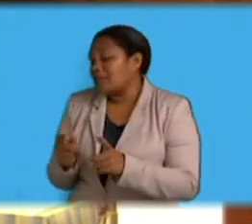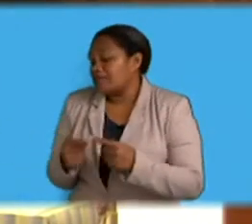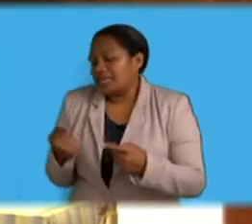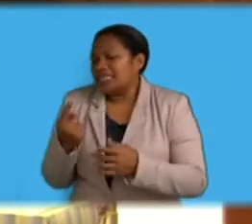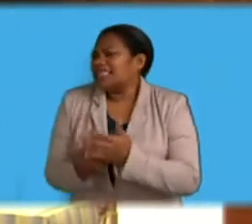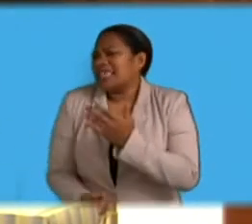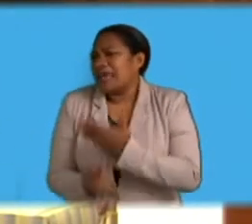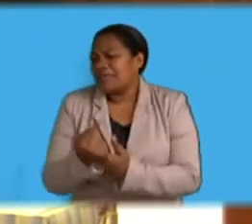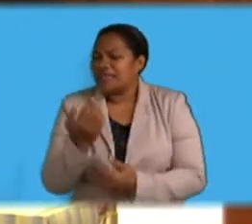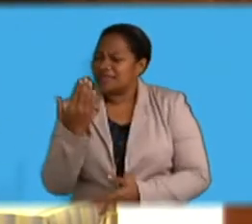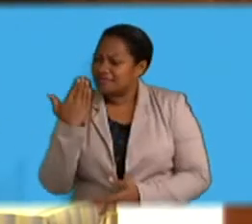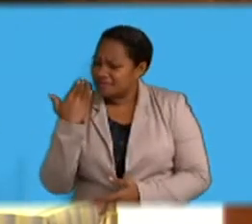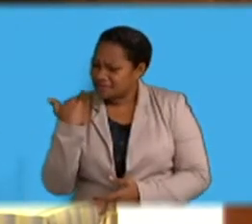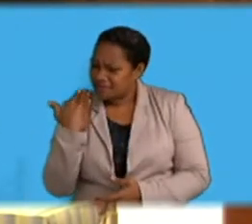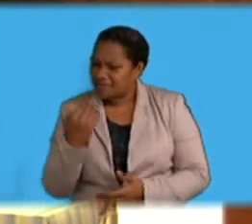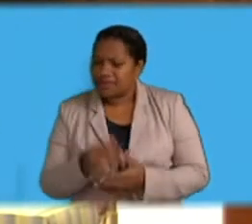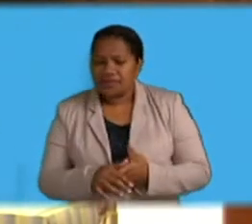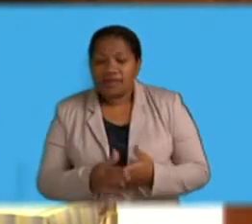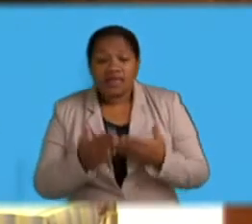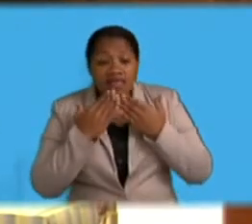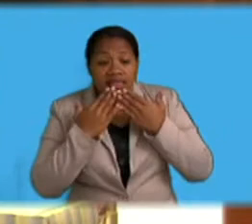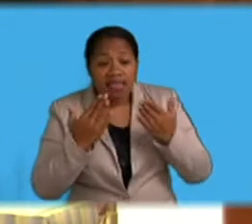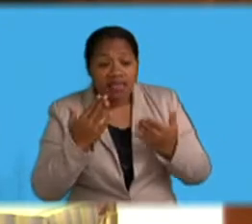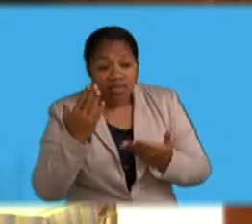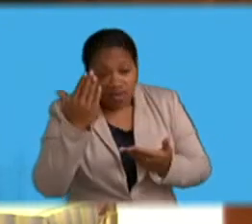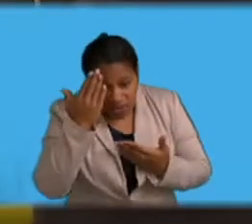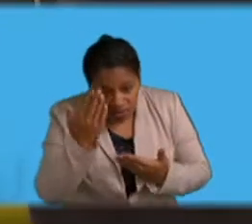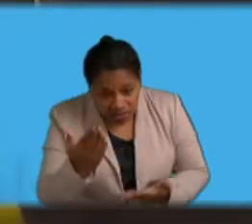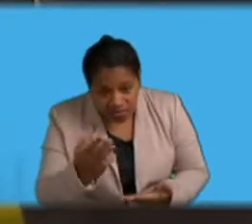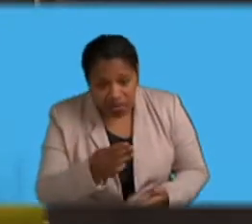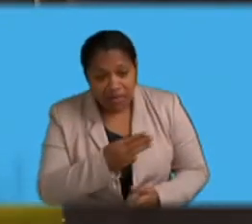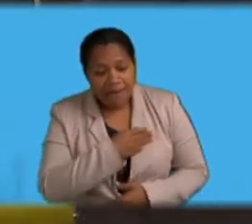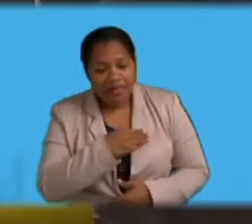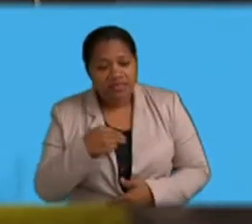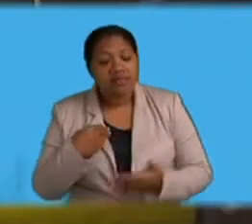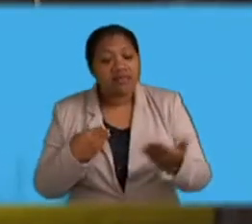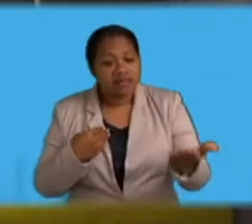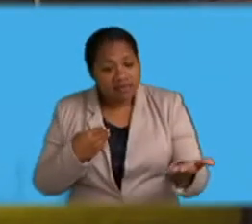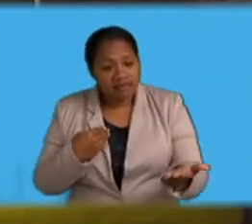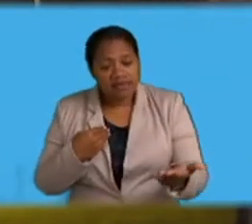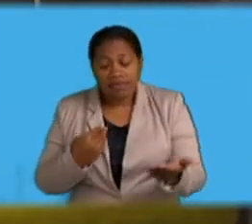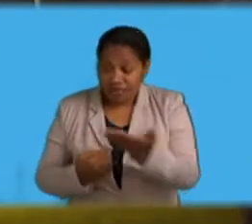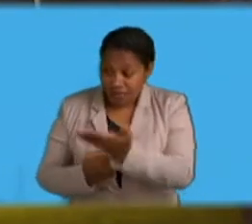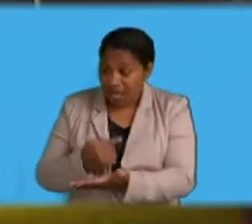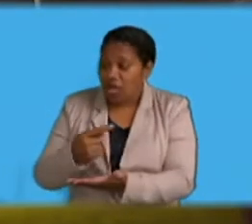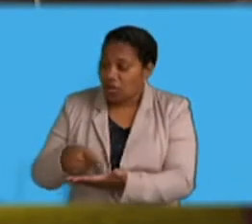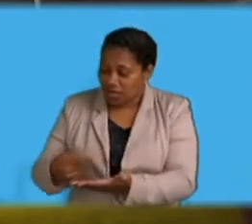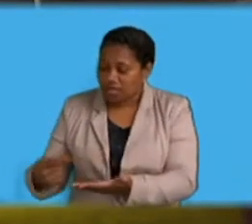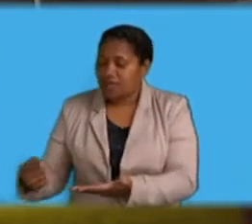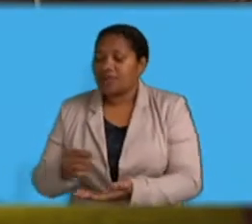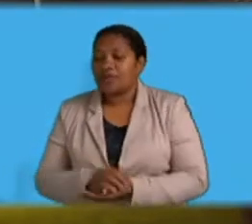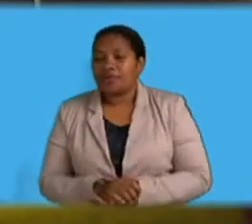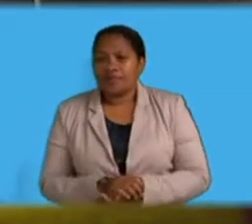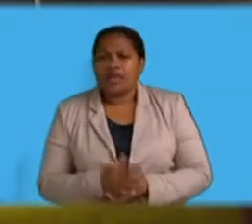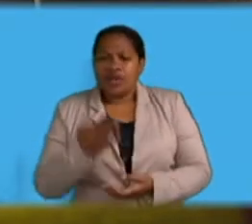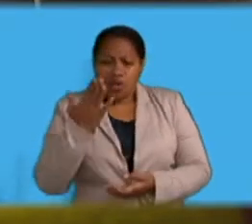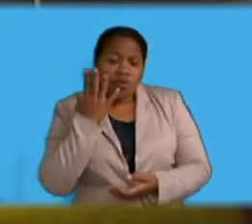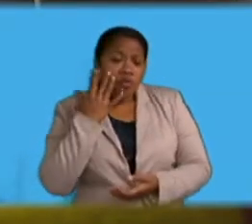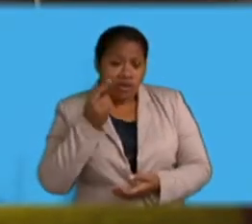previously. Thank you, Honourable Minister. Continue. Madam Speaker, as I was saying, when we were appointed, there's one particular